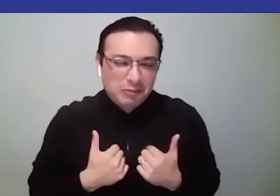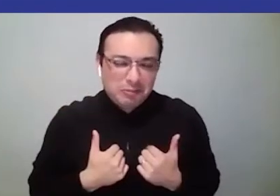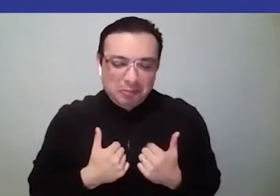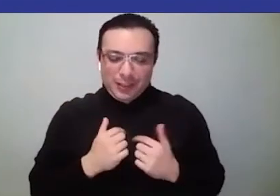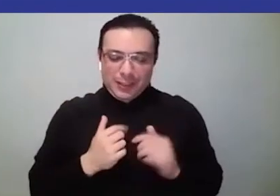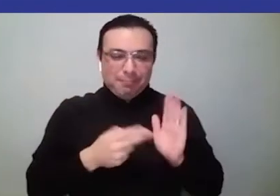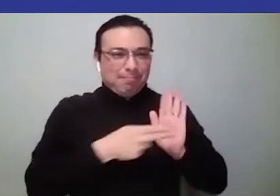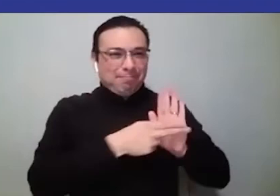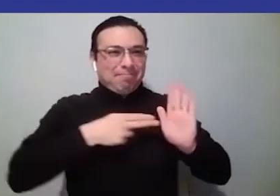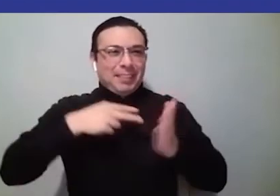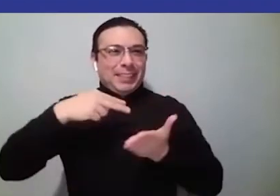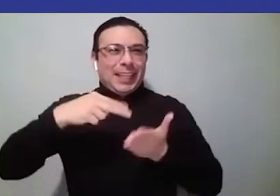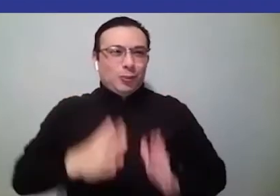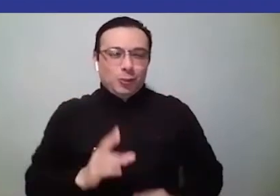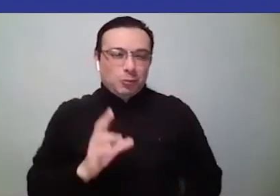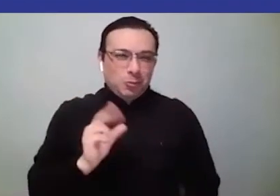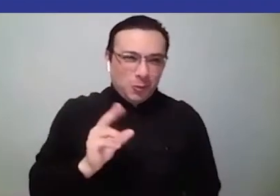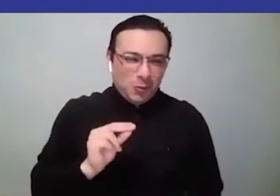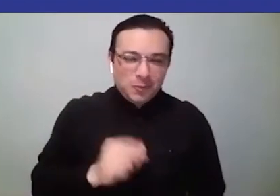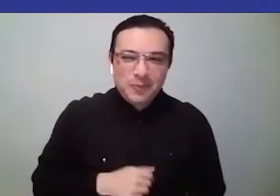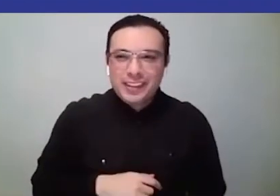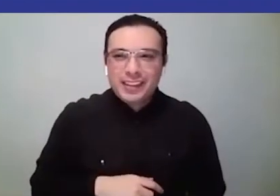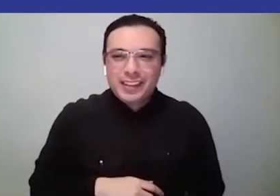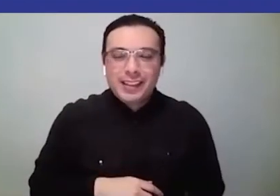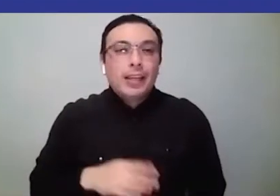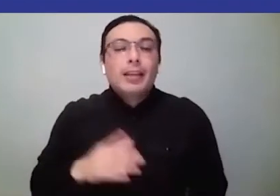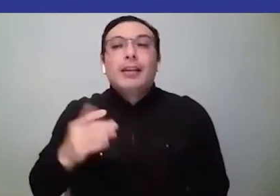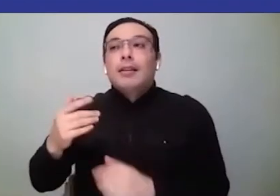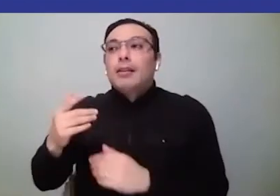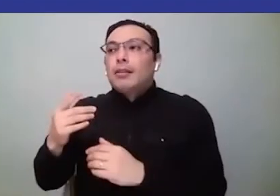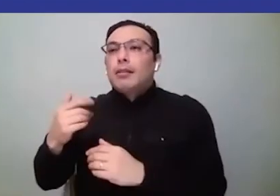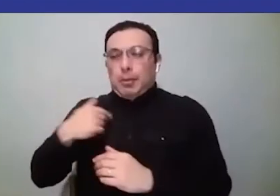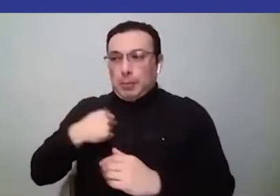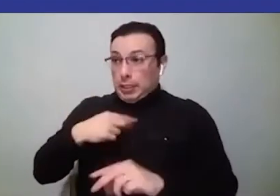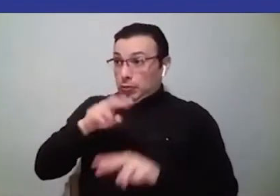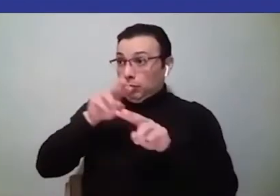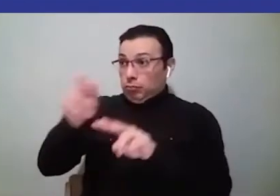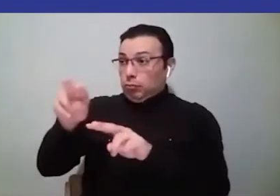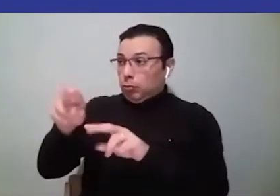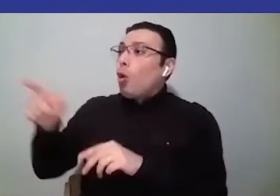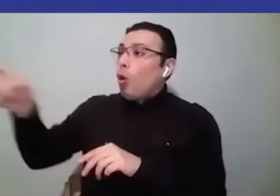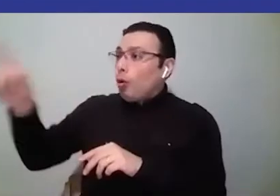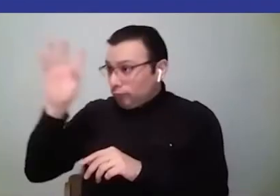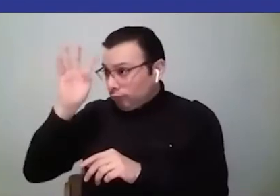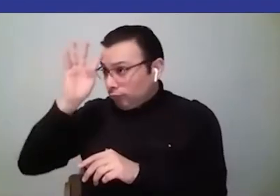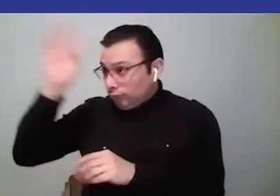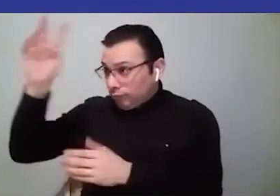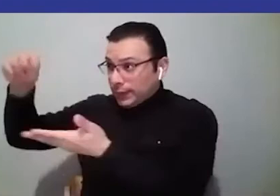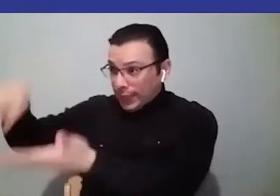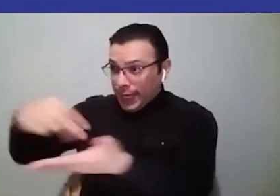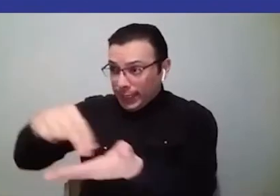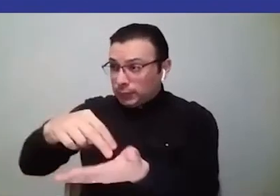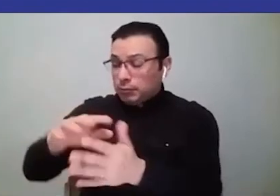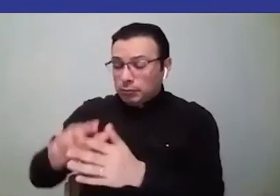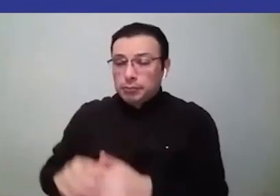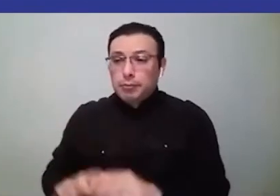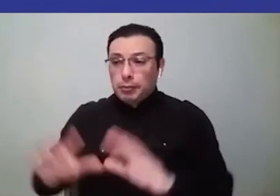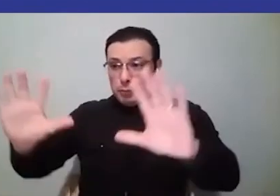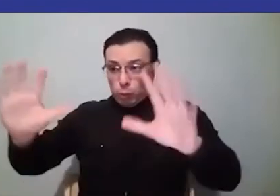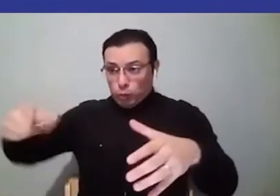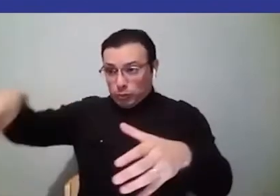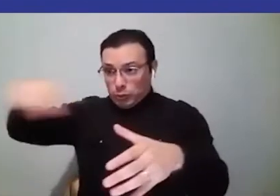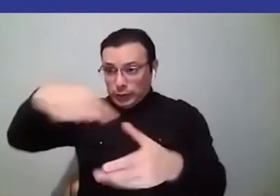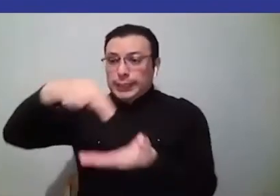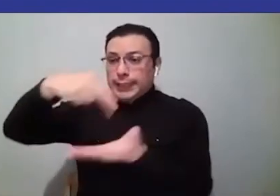there's a choreographer, and then there are dancers, and then there's a performance, right? And there's maybe sound or music, something else that's happening